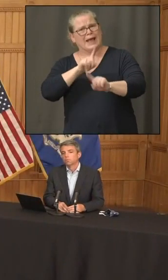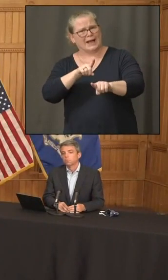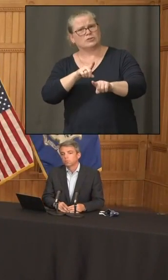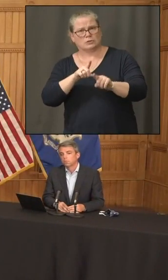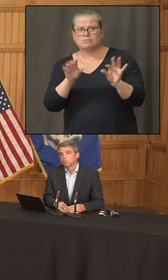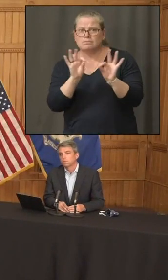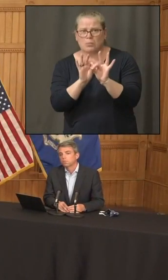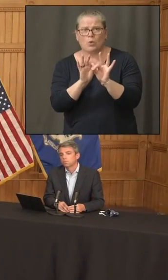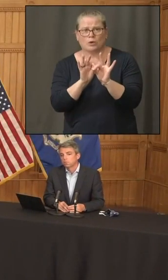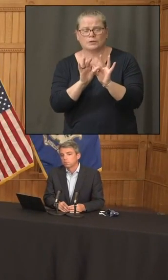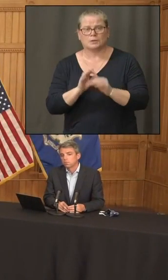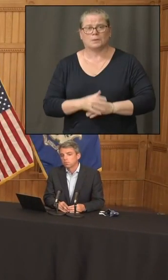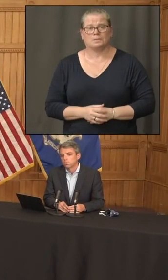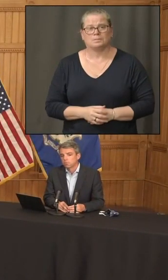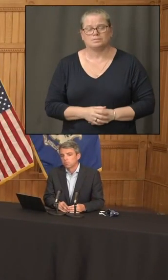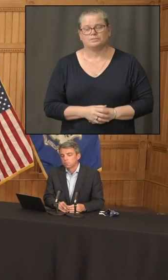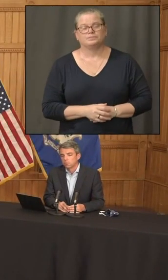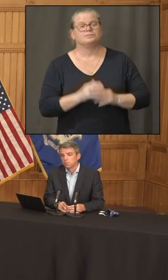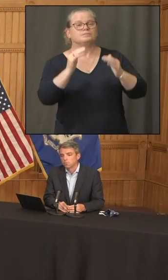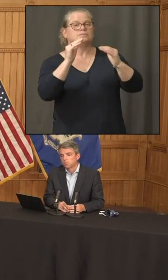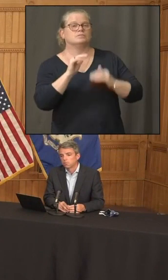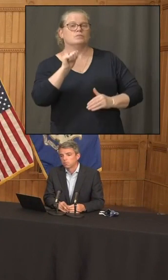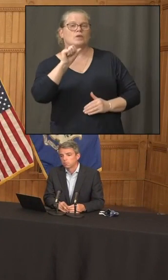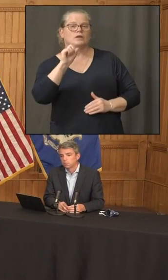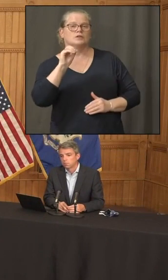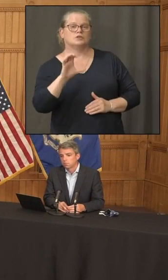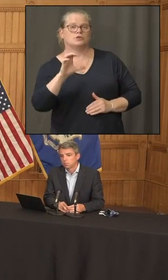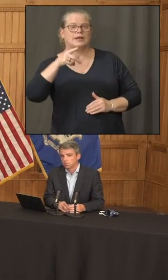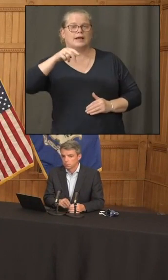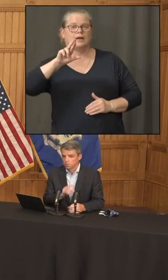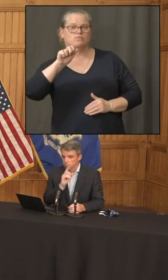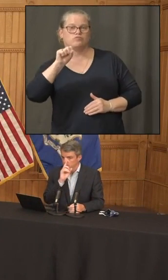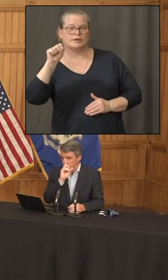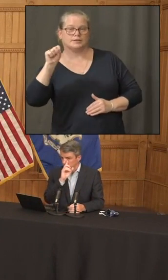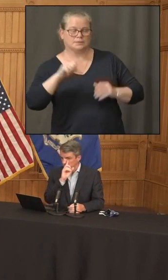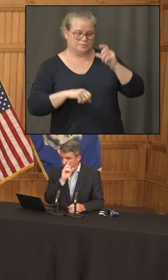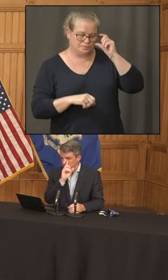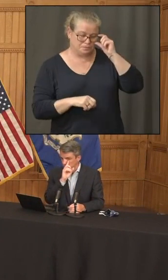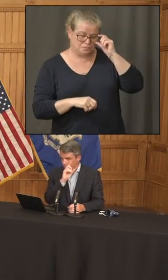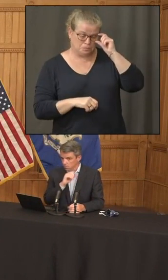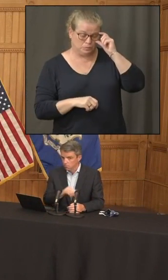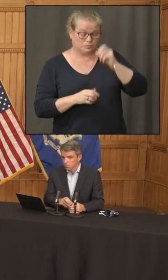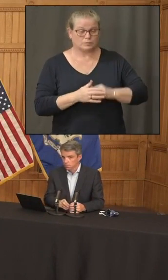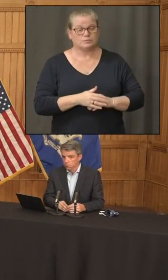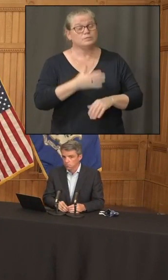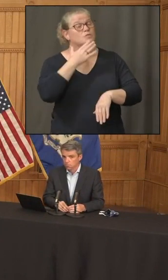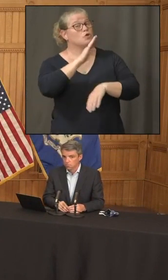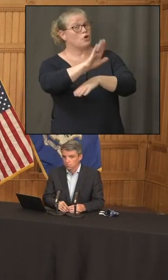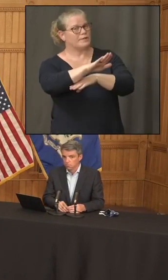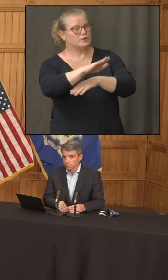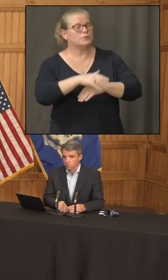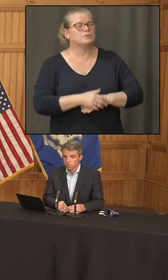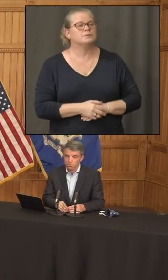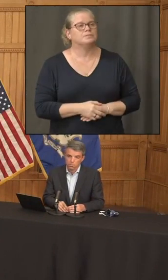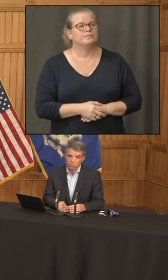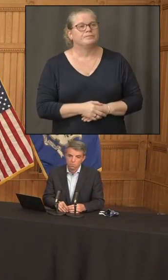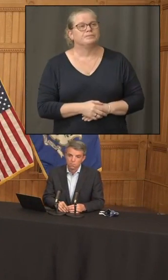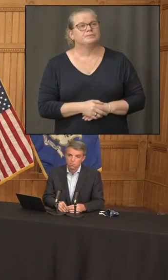The Associated Press. Good afternoon, everyone. I just wanted to follow back up on the